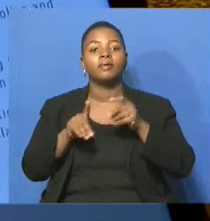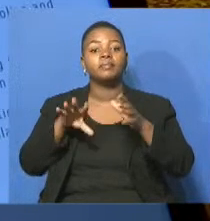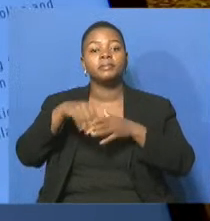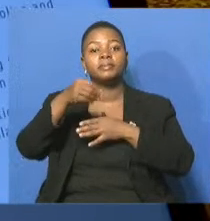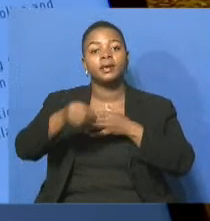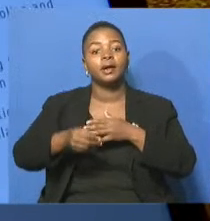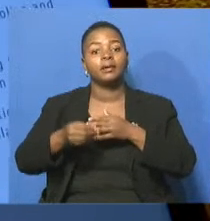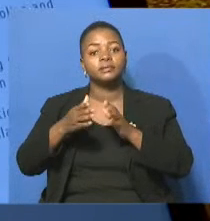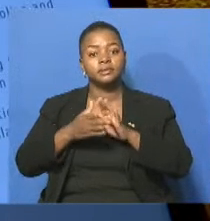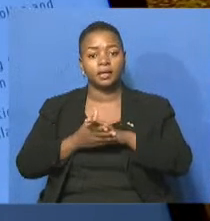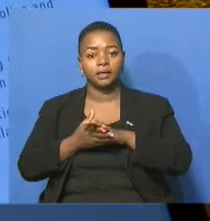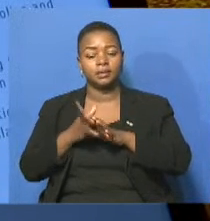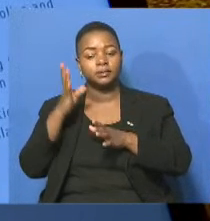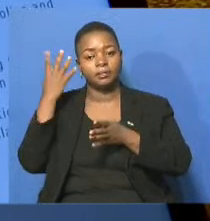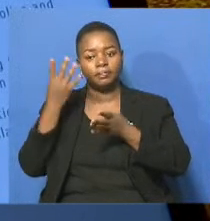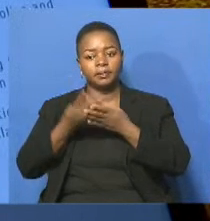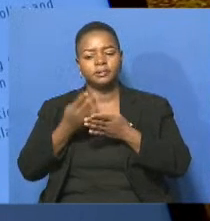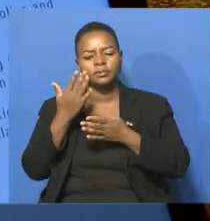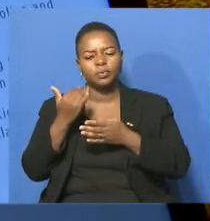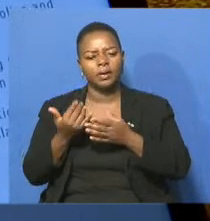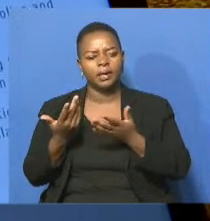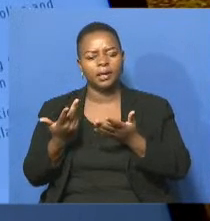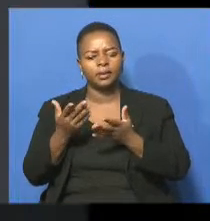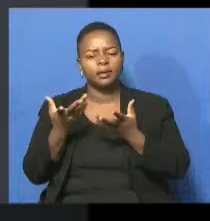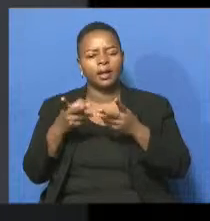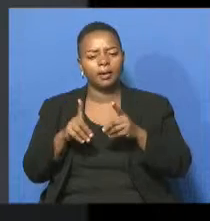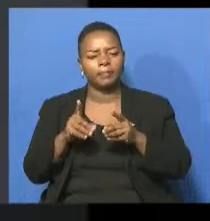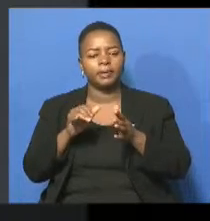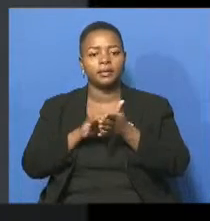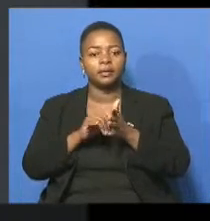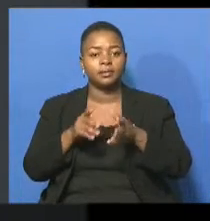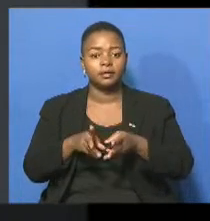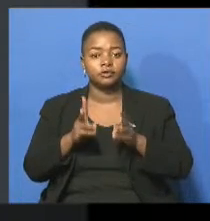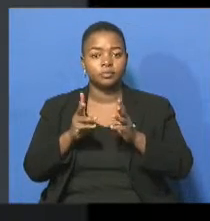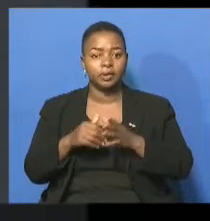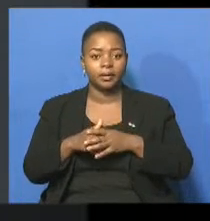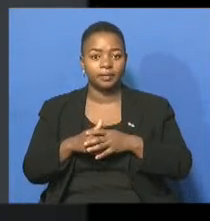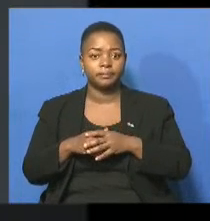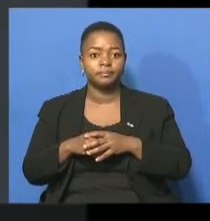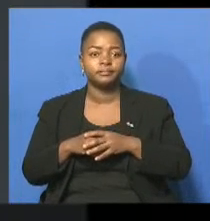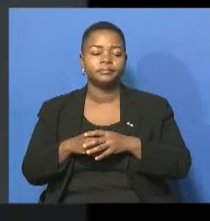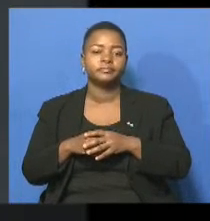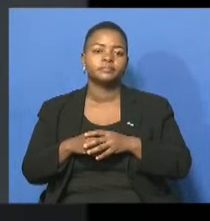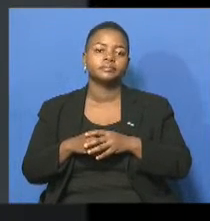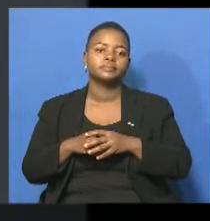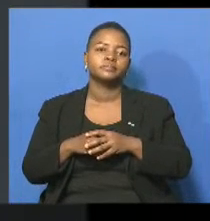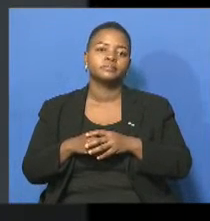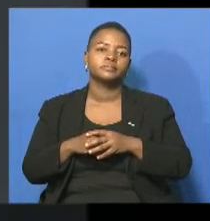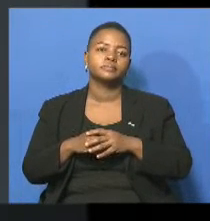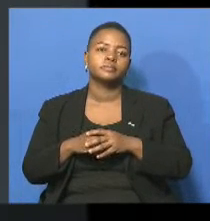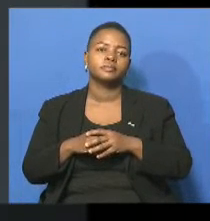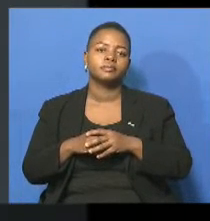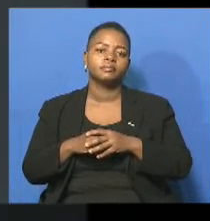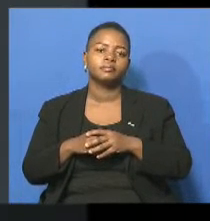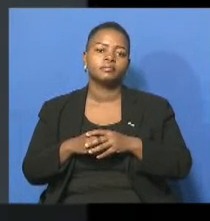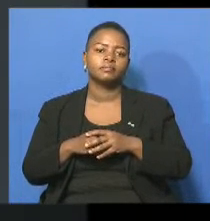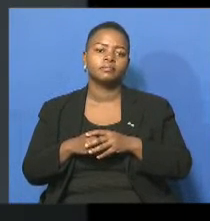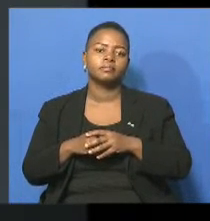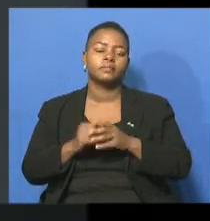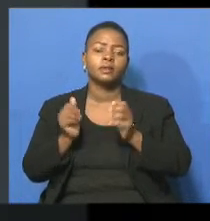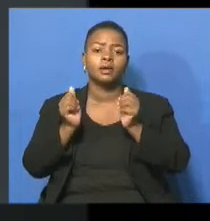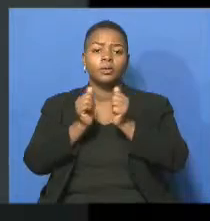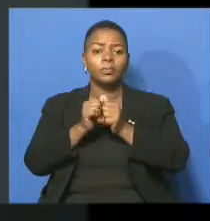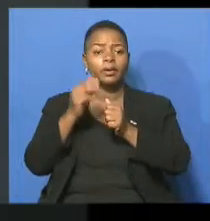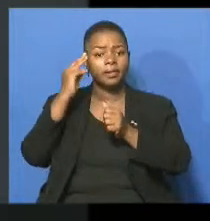the prison. Various reasons are responsible for that. One of them is that those with